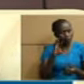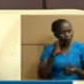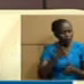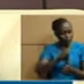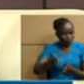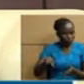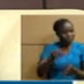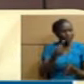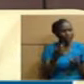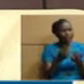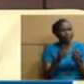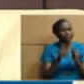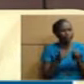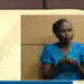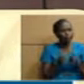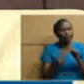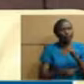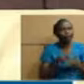the rest of the team that I have is government.